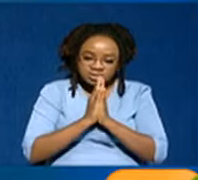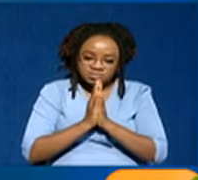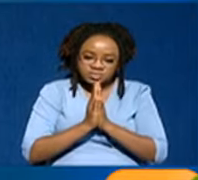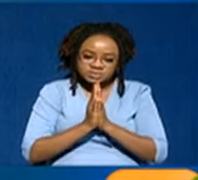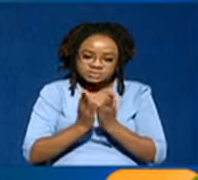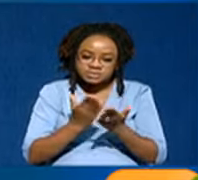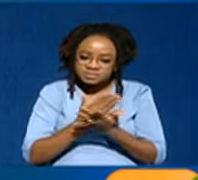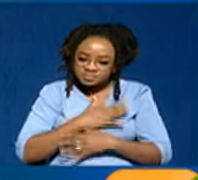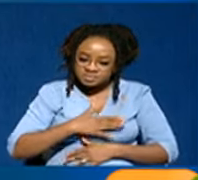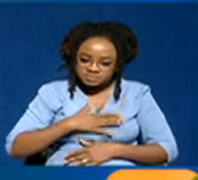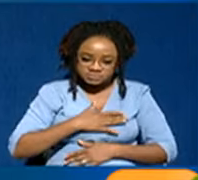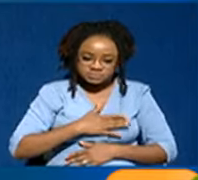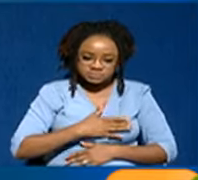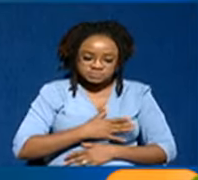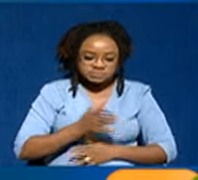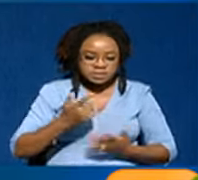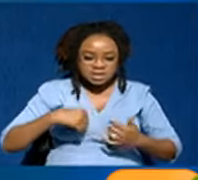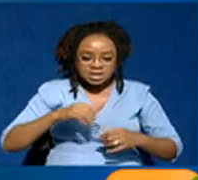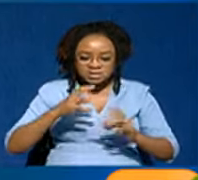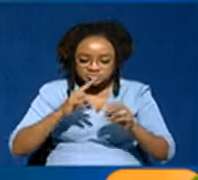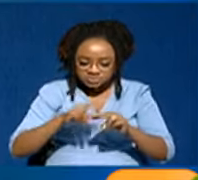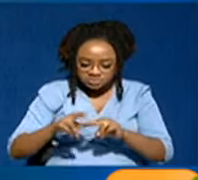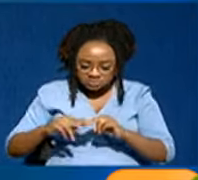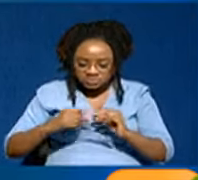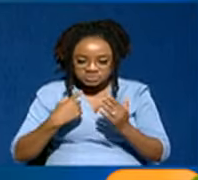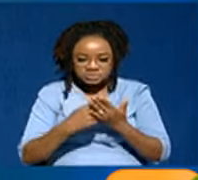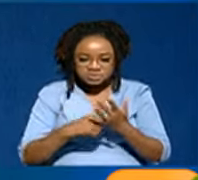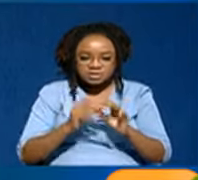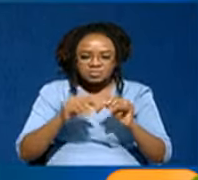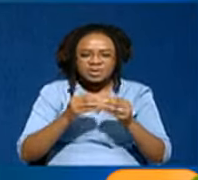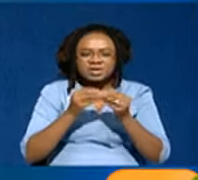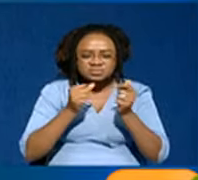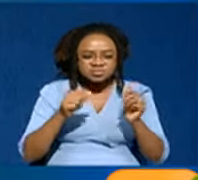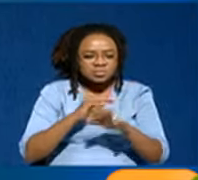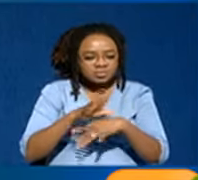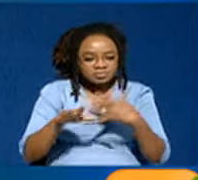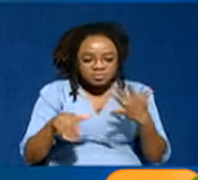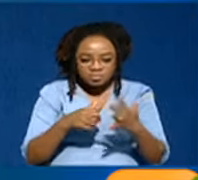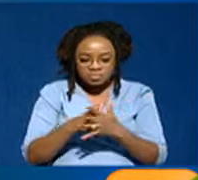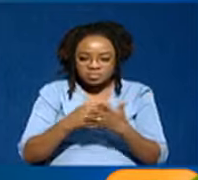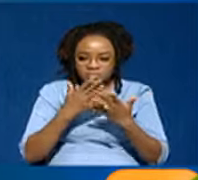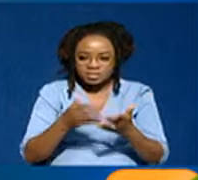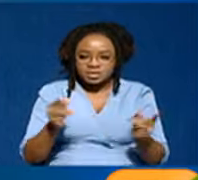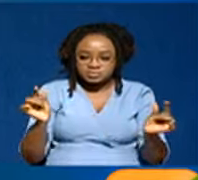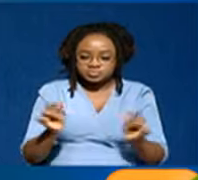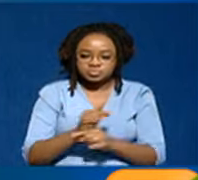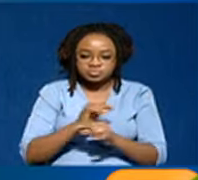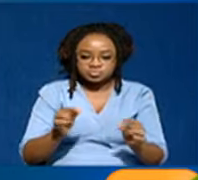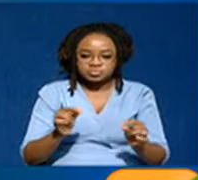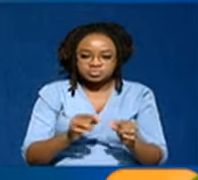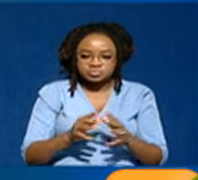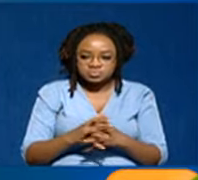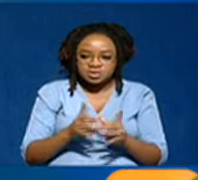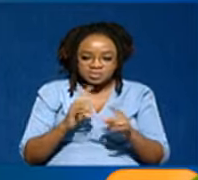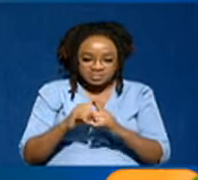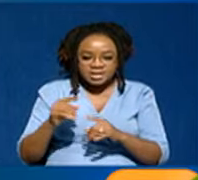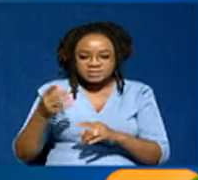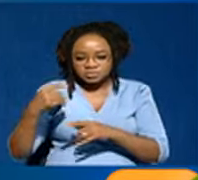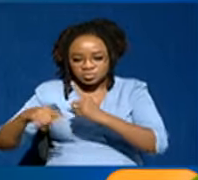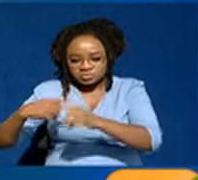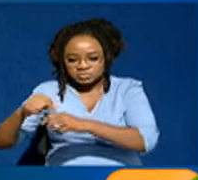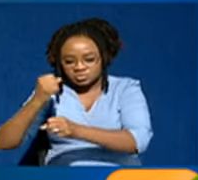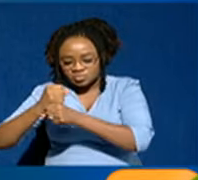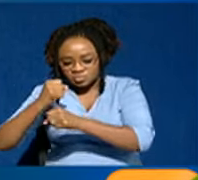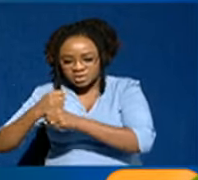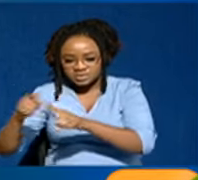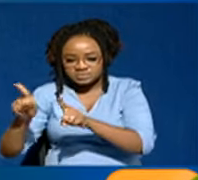sit down and deal with these things. We can resolve all of them on the table while patients are receiving treatment. We don't really have